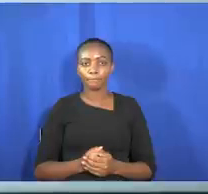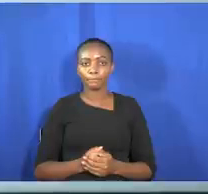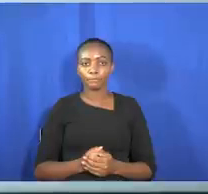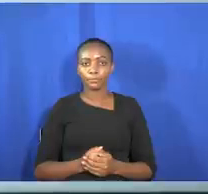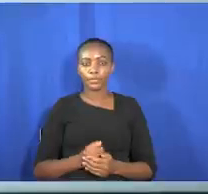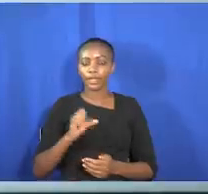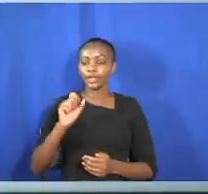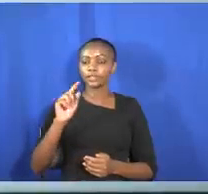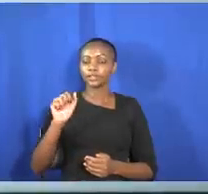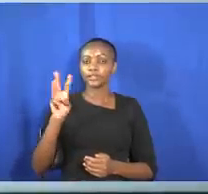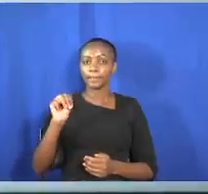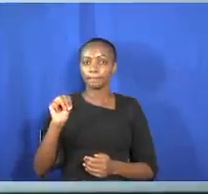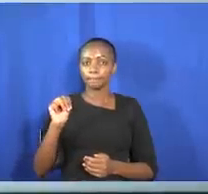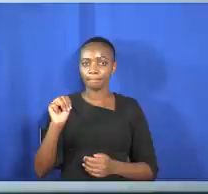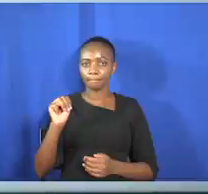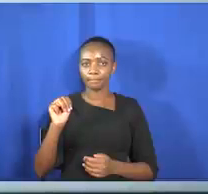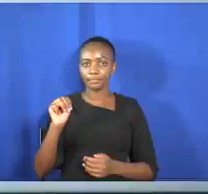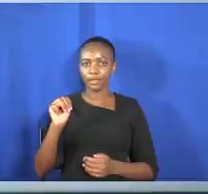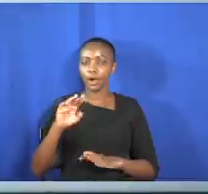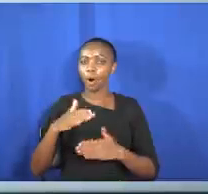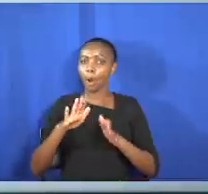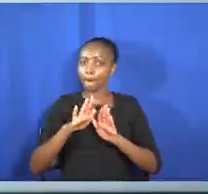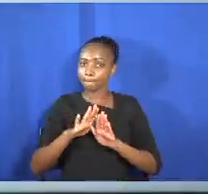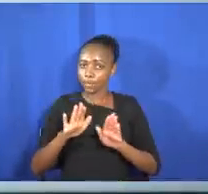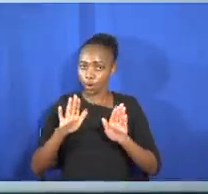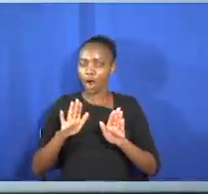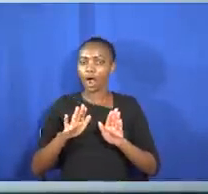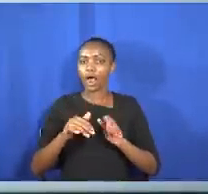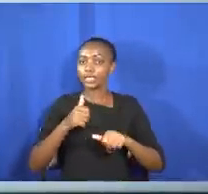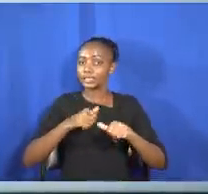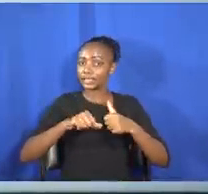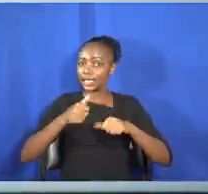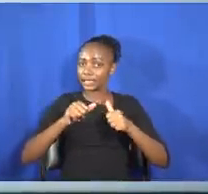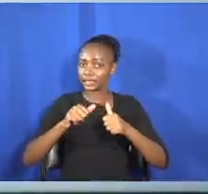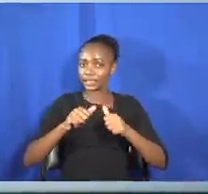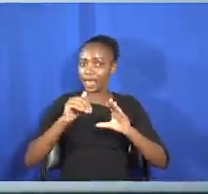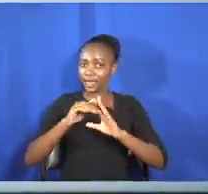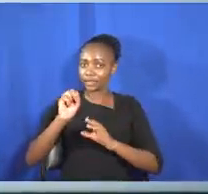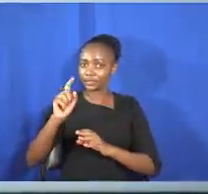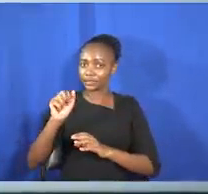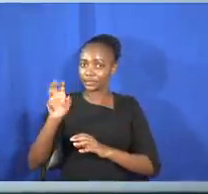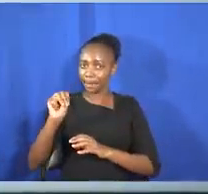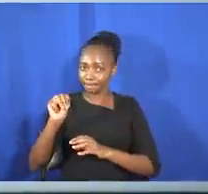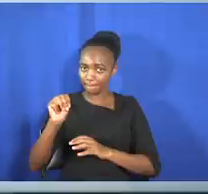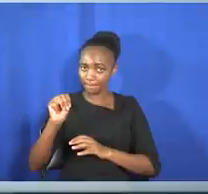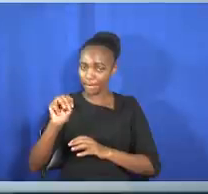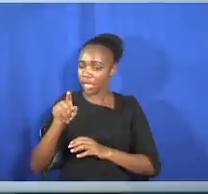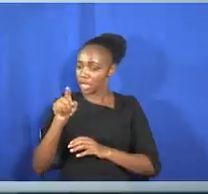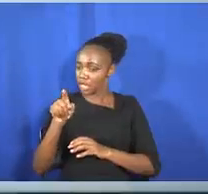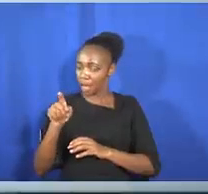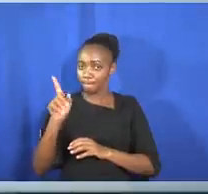track is the STEM. The next track is the pure sciences within the STEM